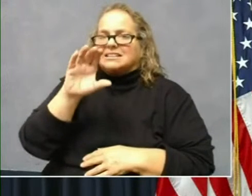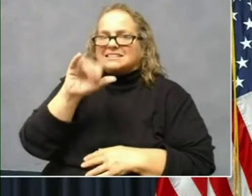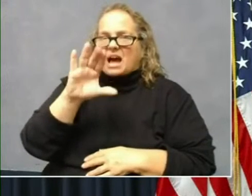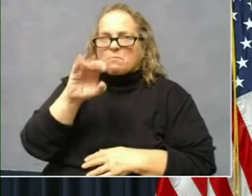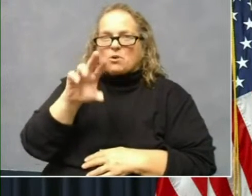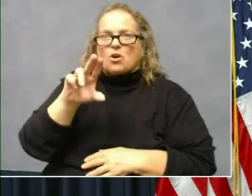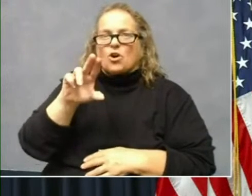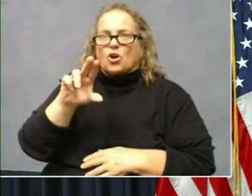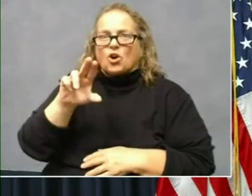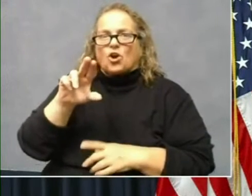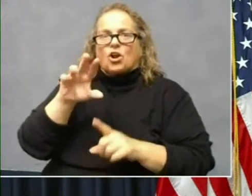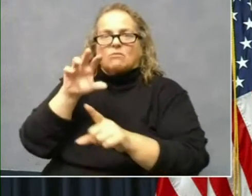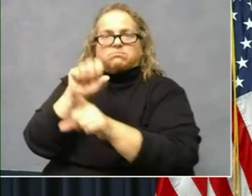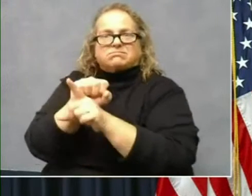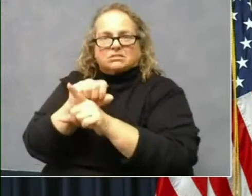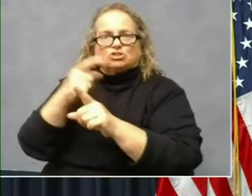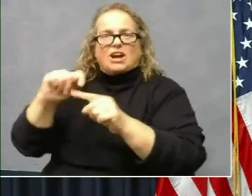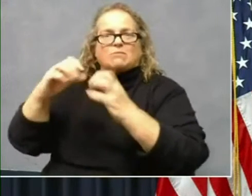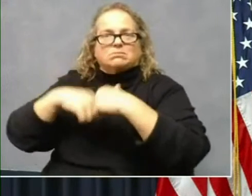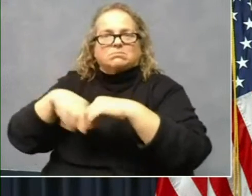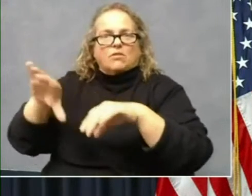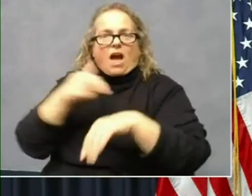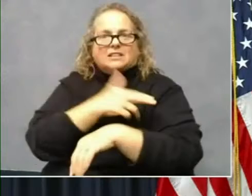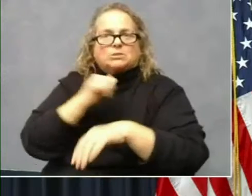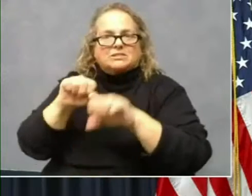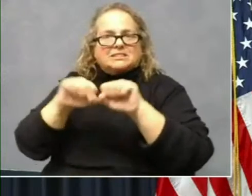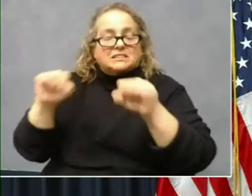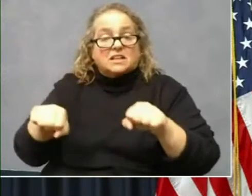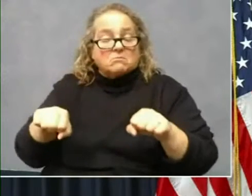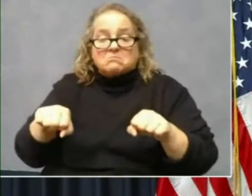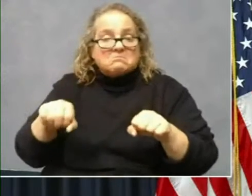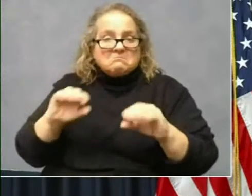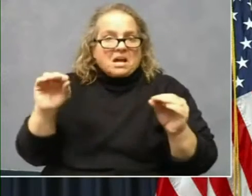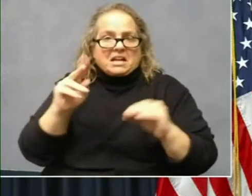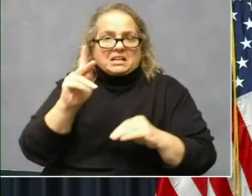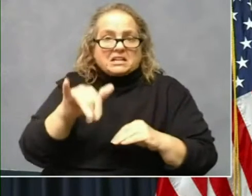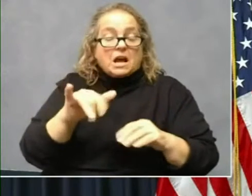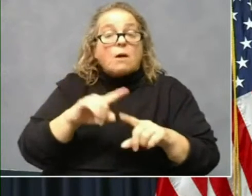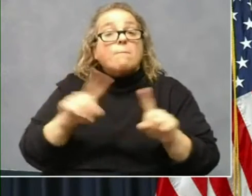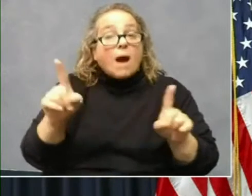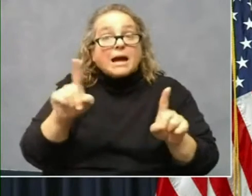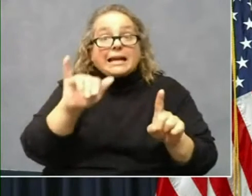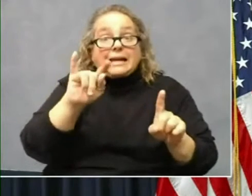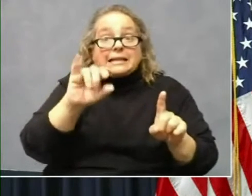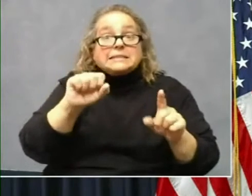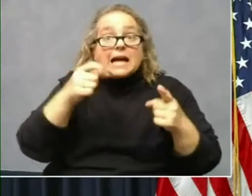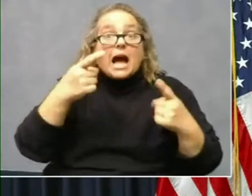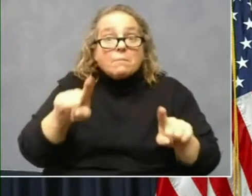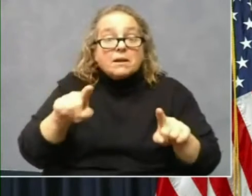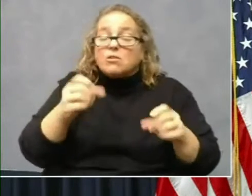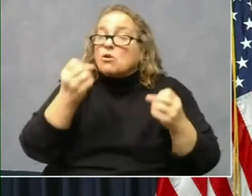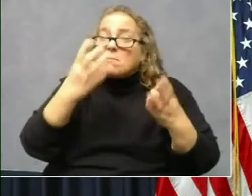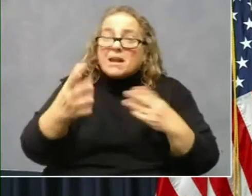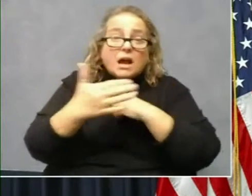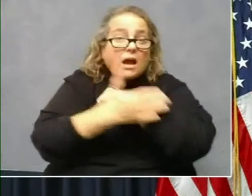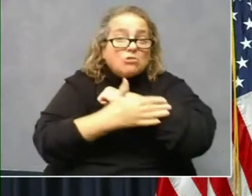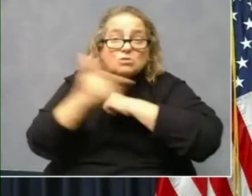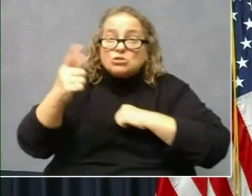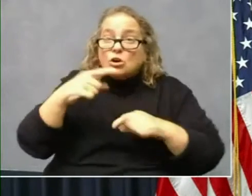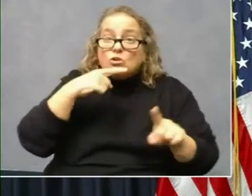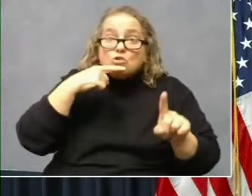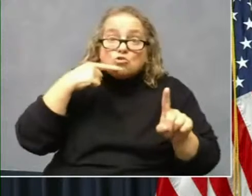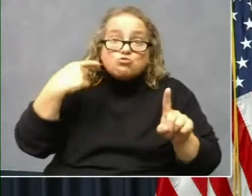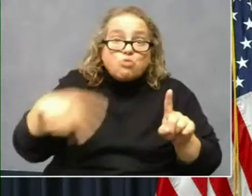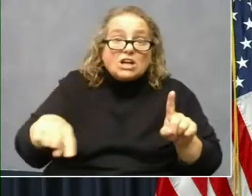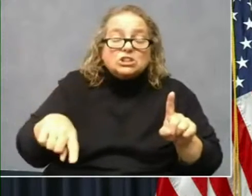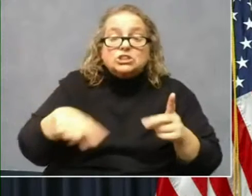that want us to fail and want our people to die. And you can identify a whole bunch of them: Russia, Iran, North Korea. You can pick a couple others.